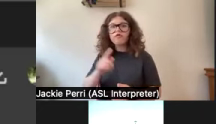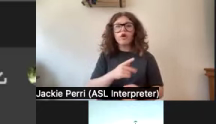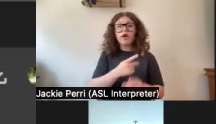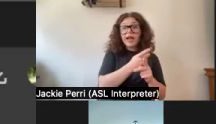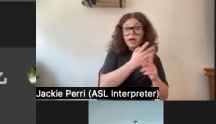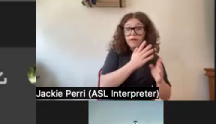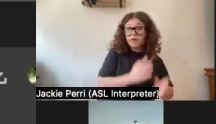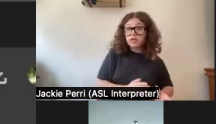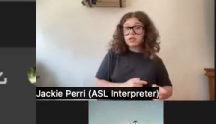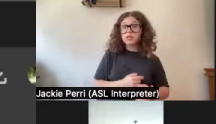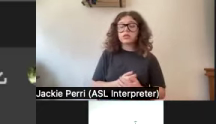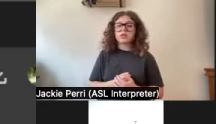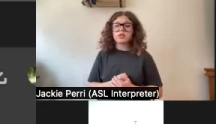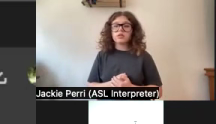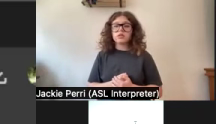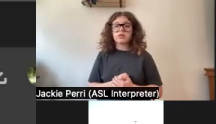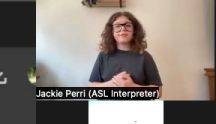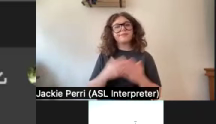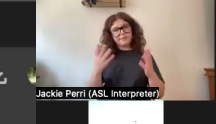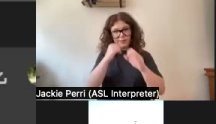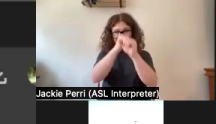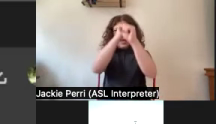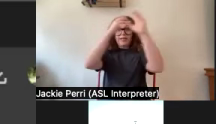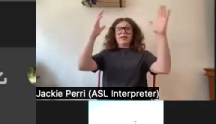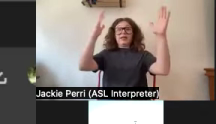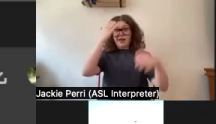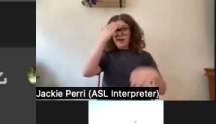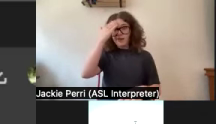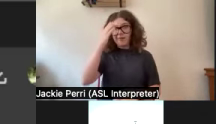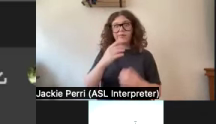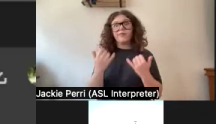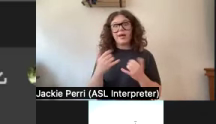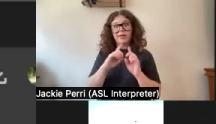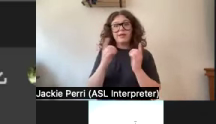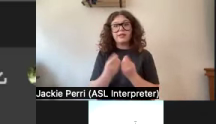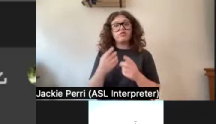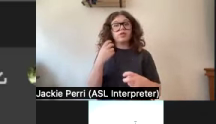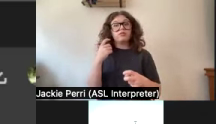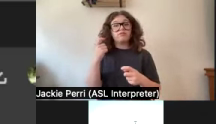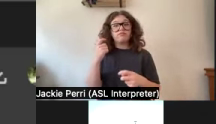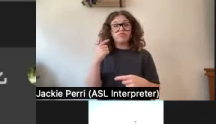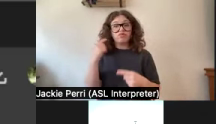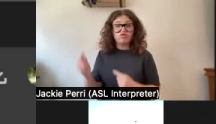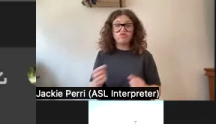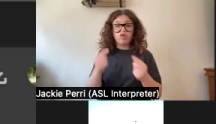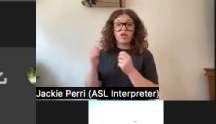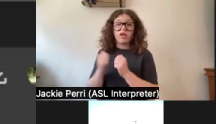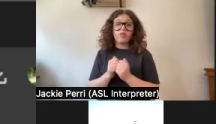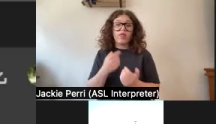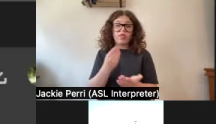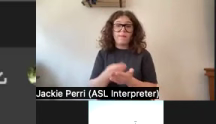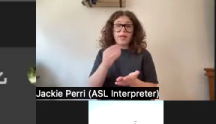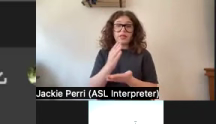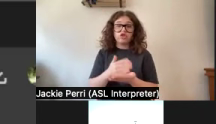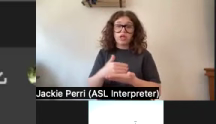Ideally, and I know the district is struggling right now with the budget, but ideally we would have funding for a teacher in